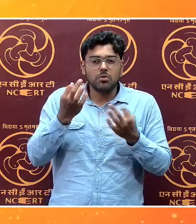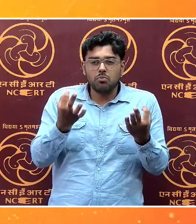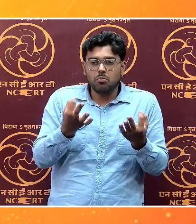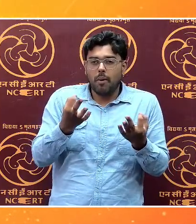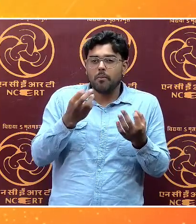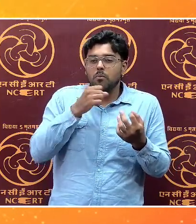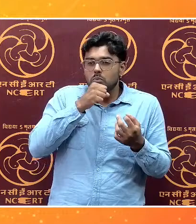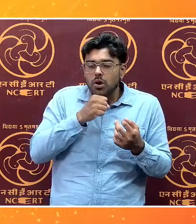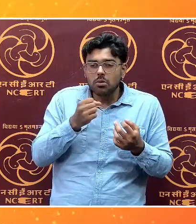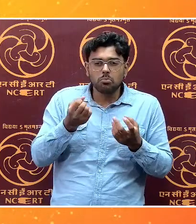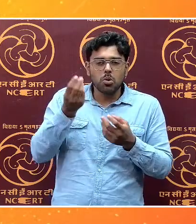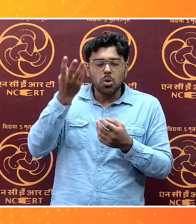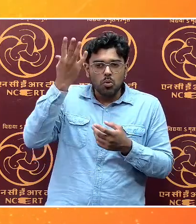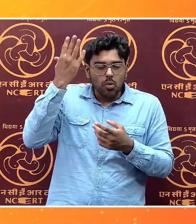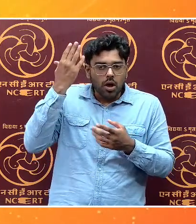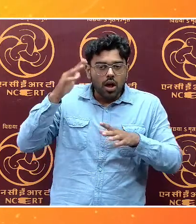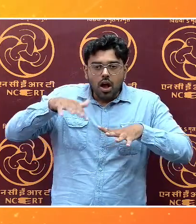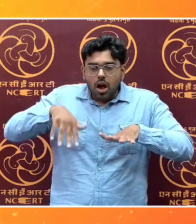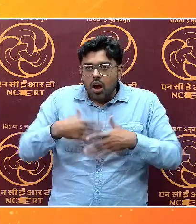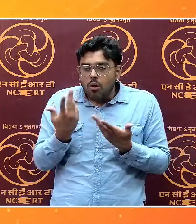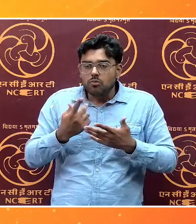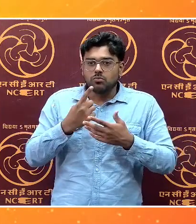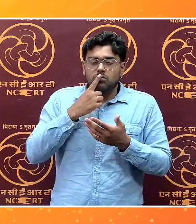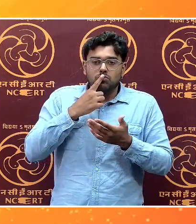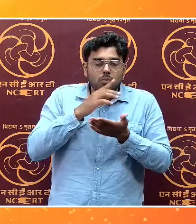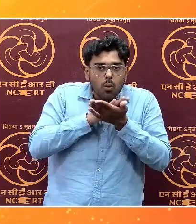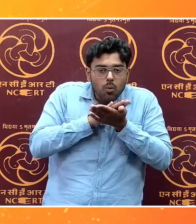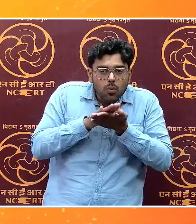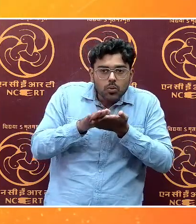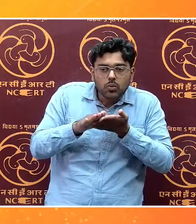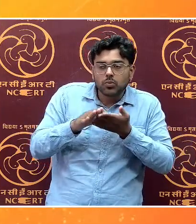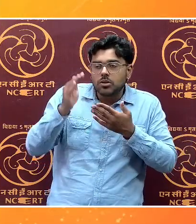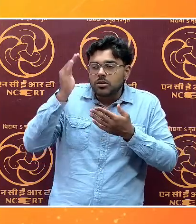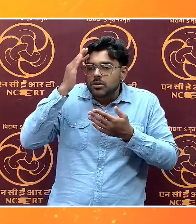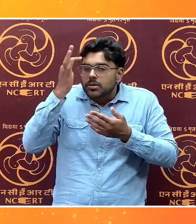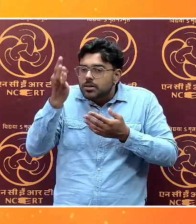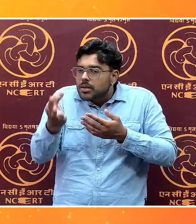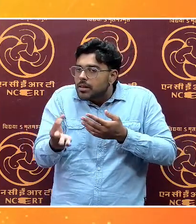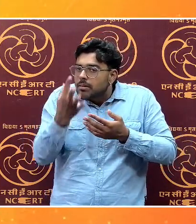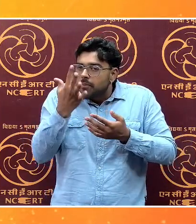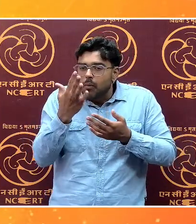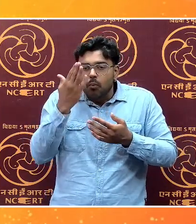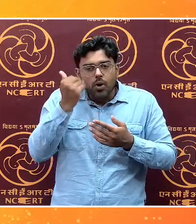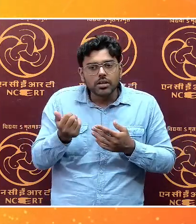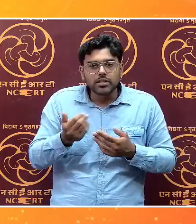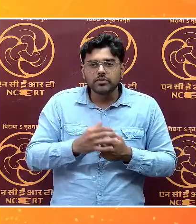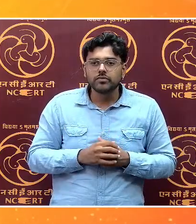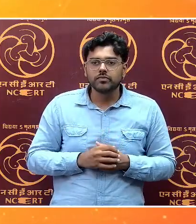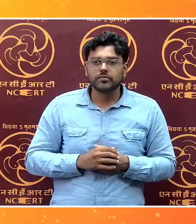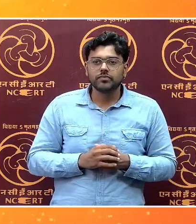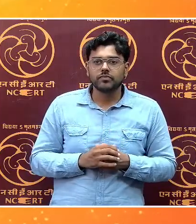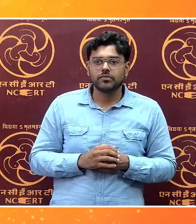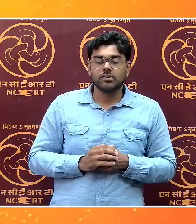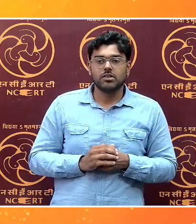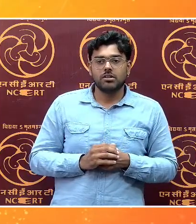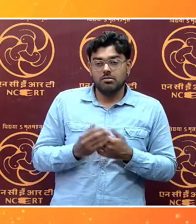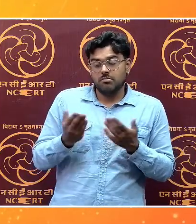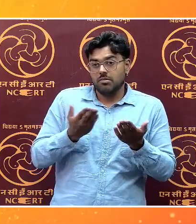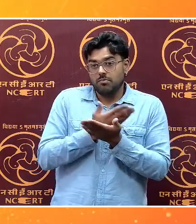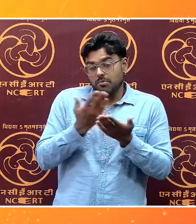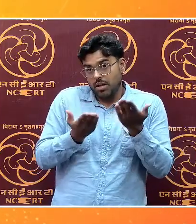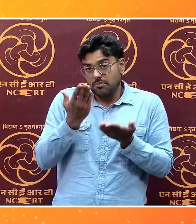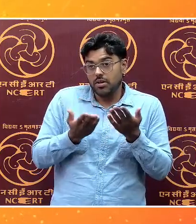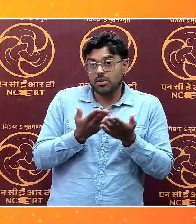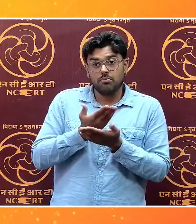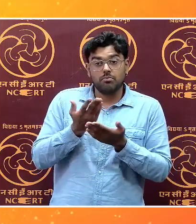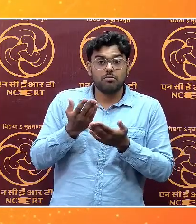rishis, how prudent, how wise they were, because they had